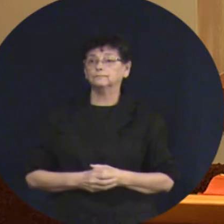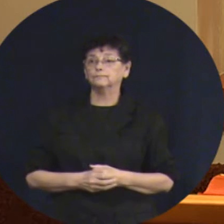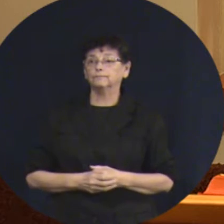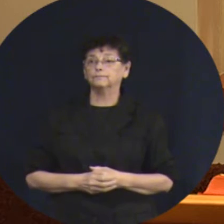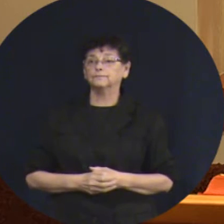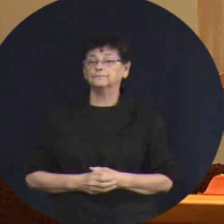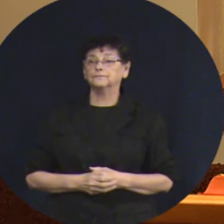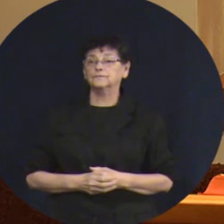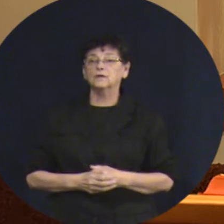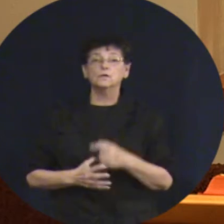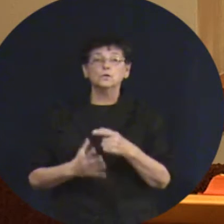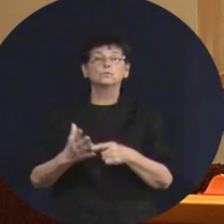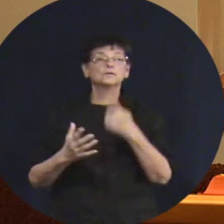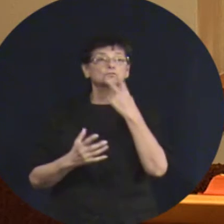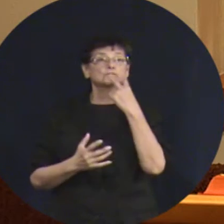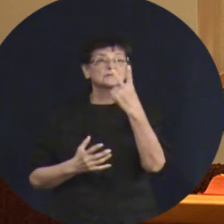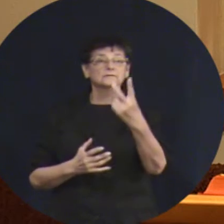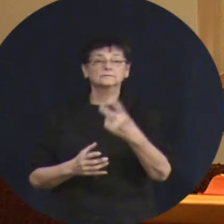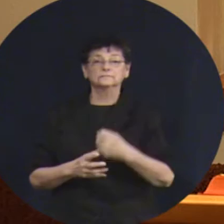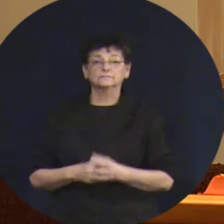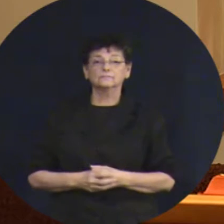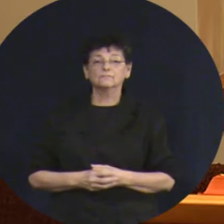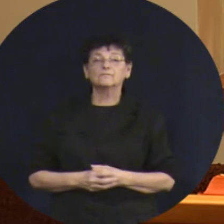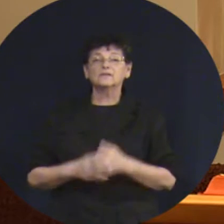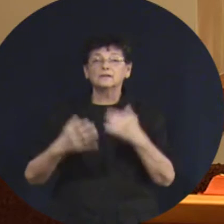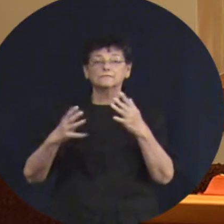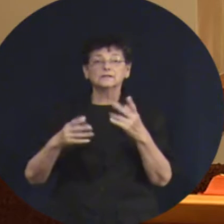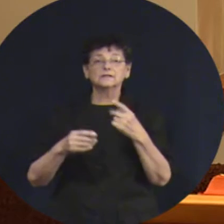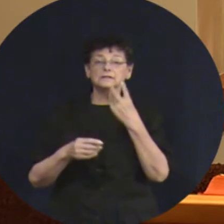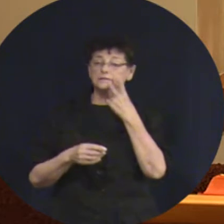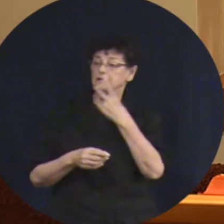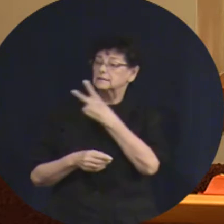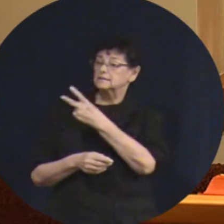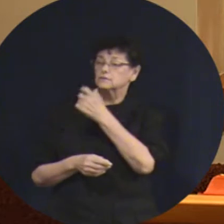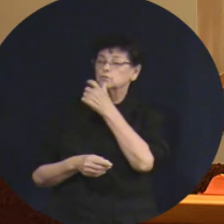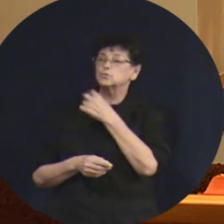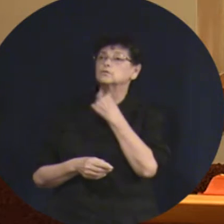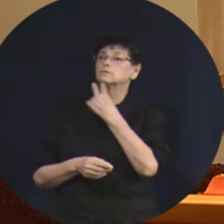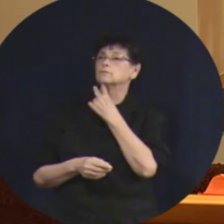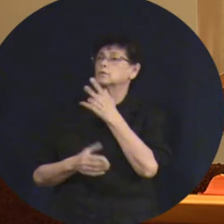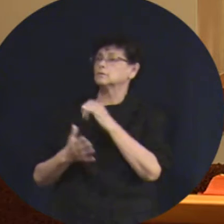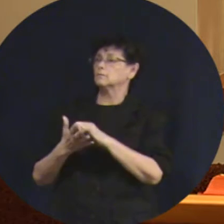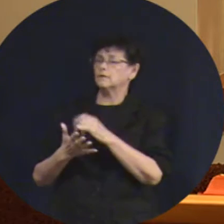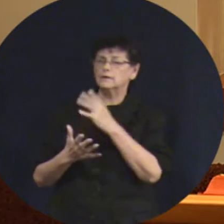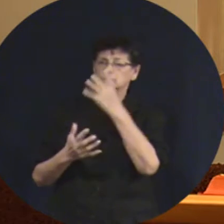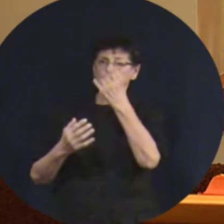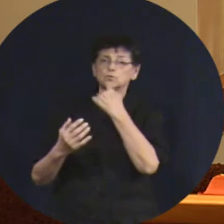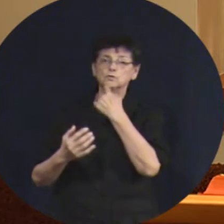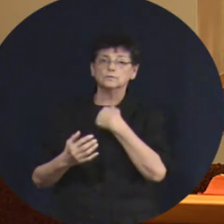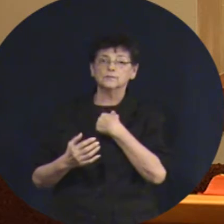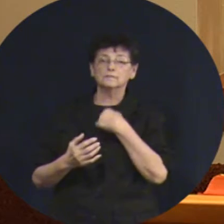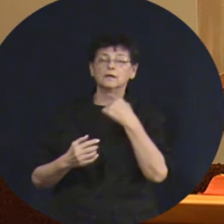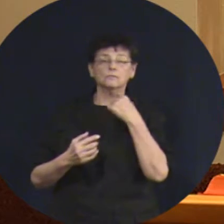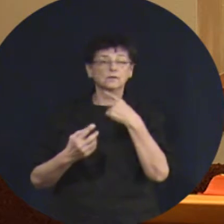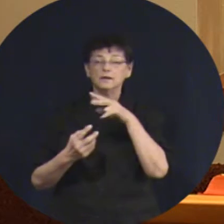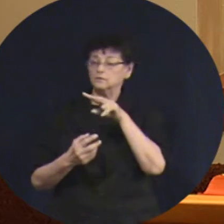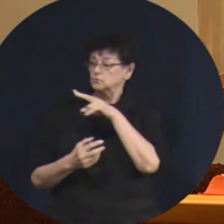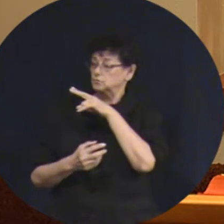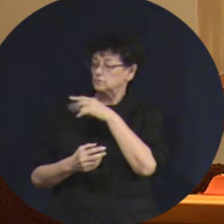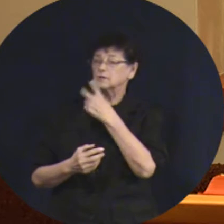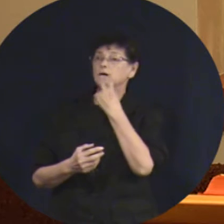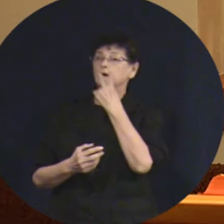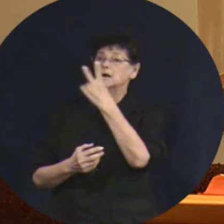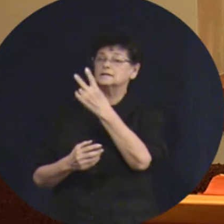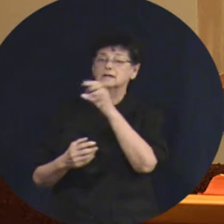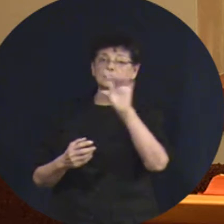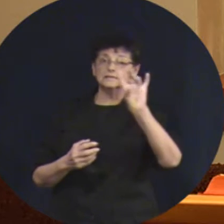Write on a scroll what you see. Then I turned to see whose voice it was that spoke to me. And when I turned, I